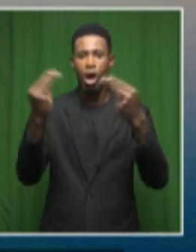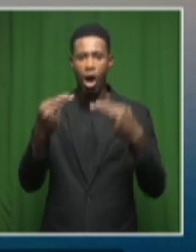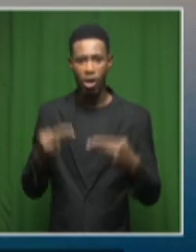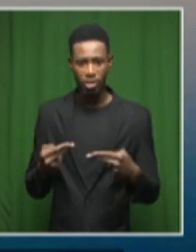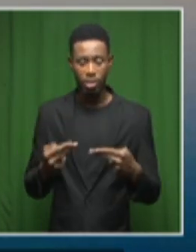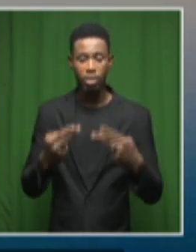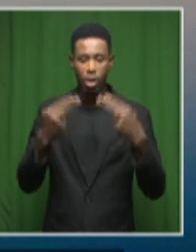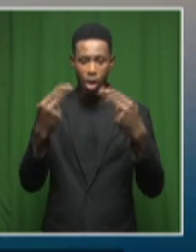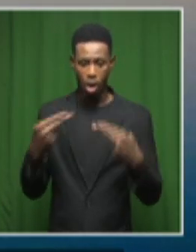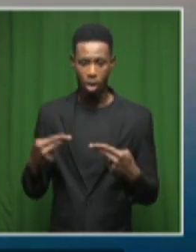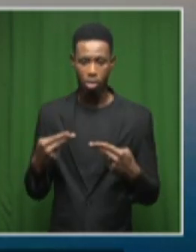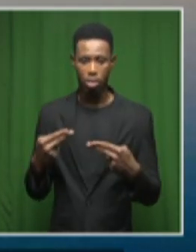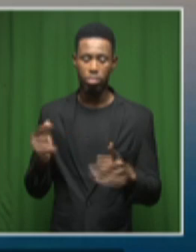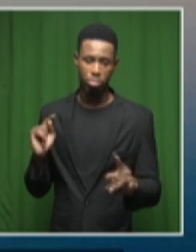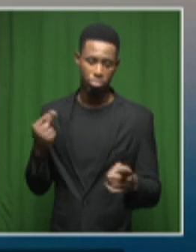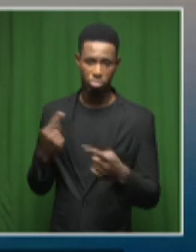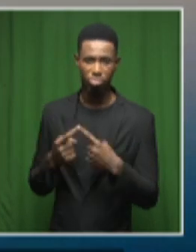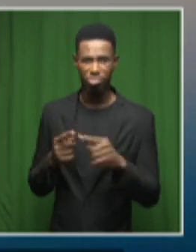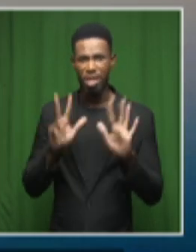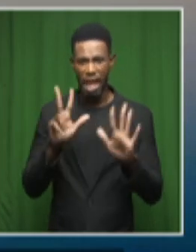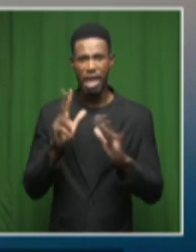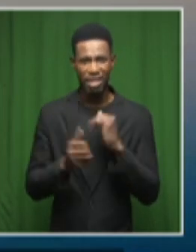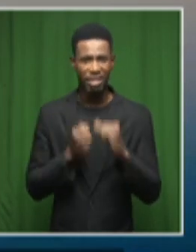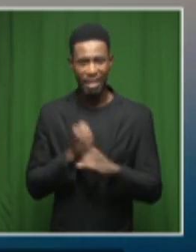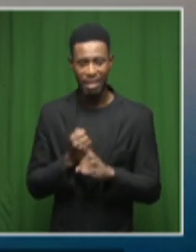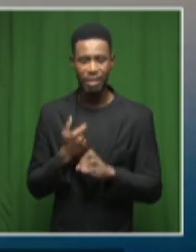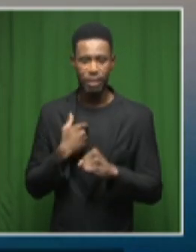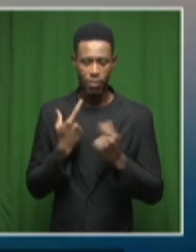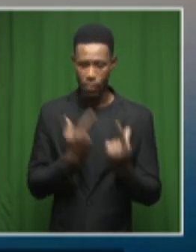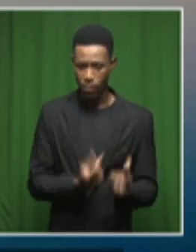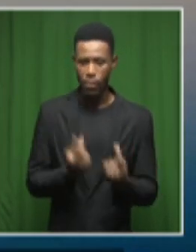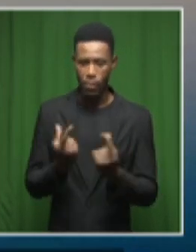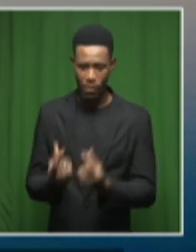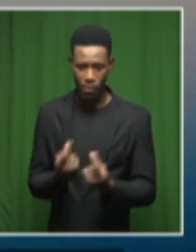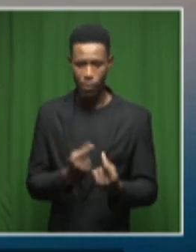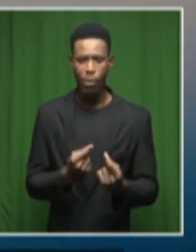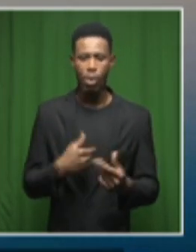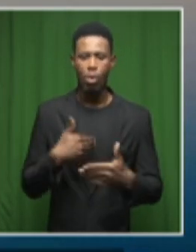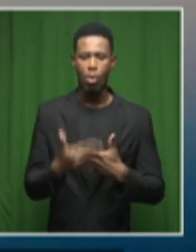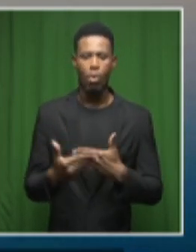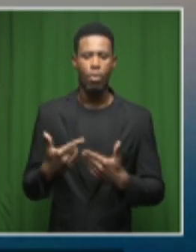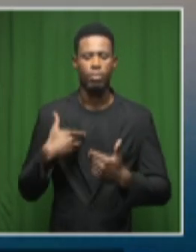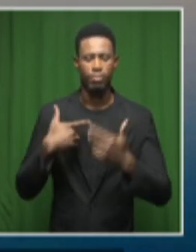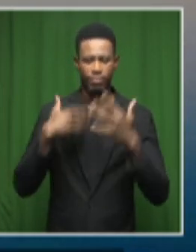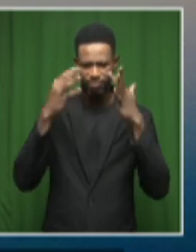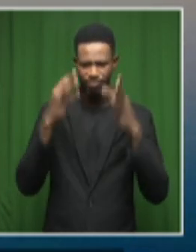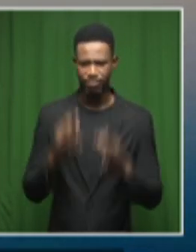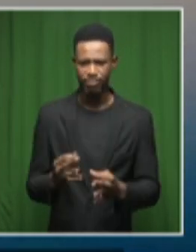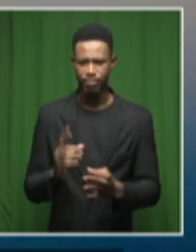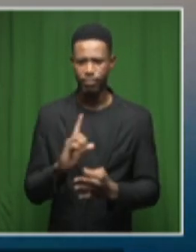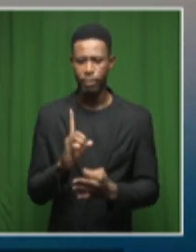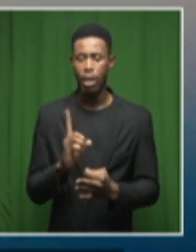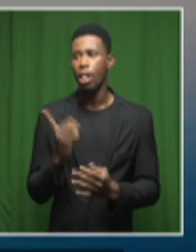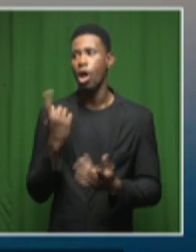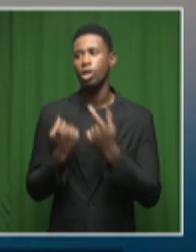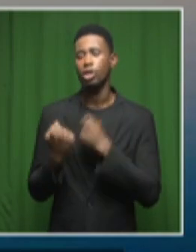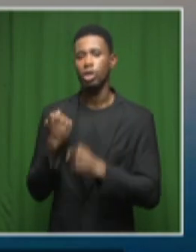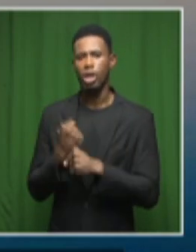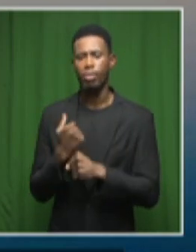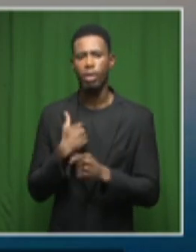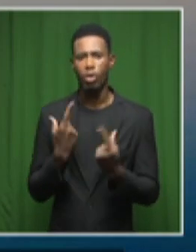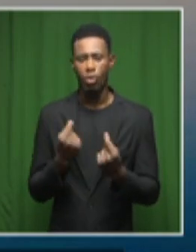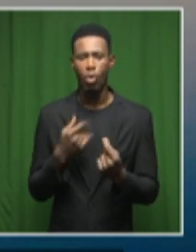I've been at it for the last 8 years. And I made a decision sometime last year that I'm going